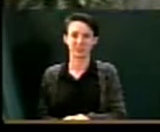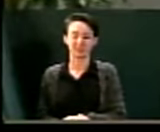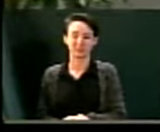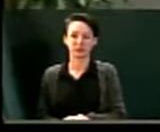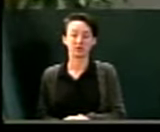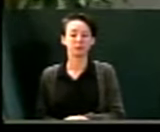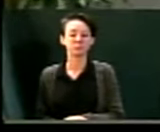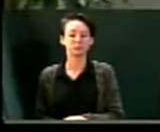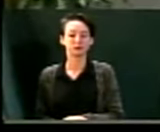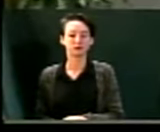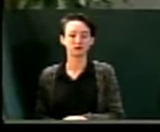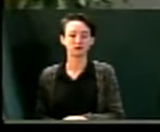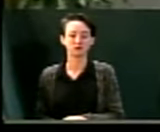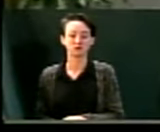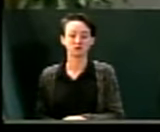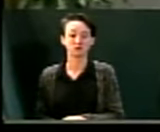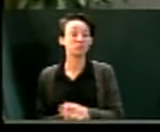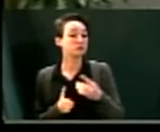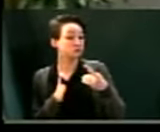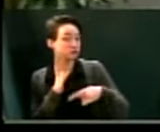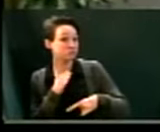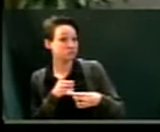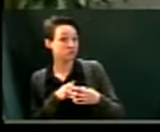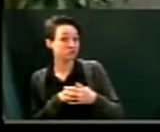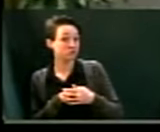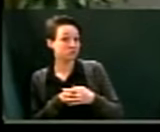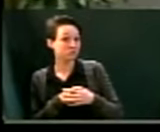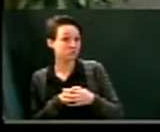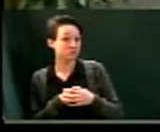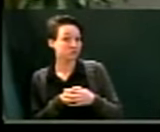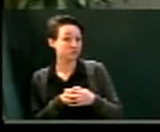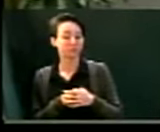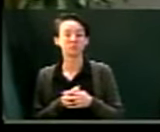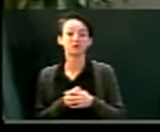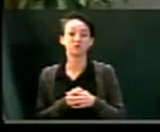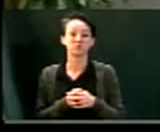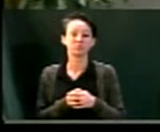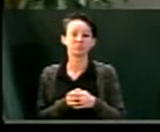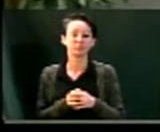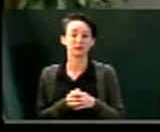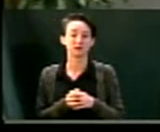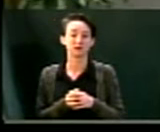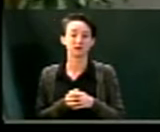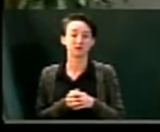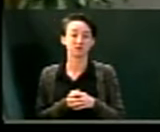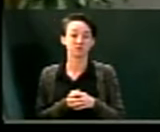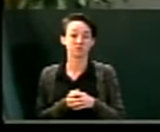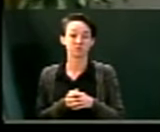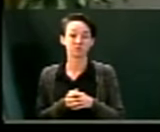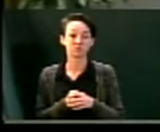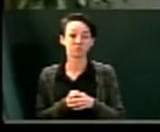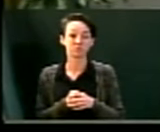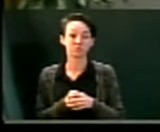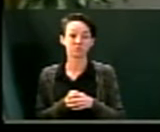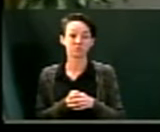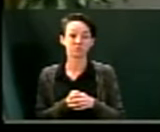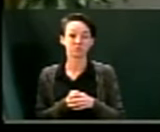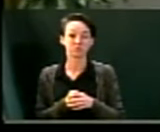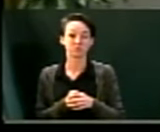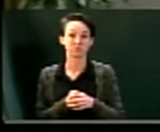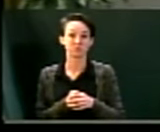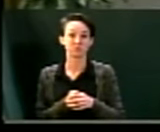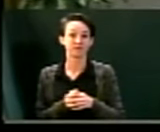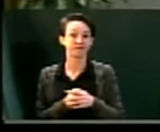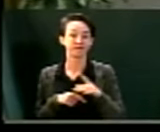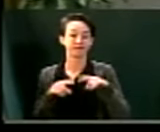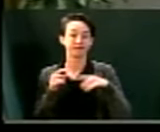Mr. M. What? Are we going to have a roll call on these? If you would like to, sure. I think we should. Okay. Okay,